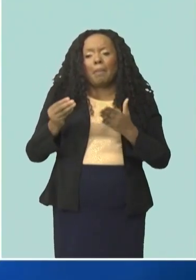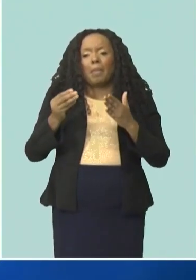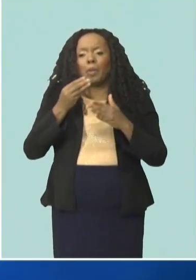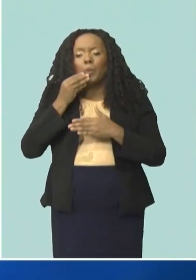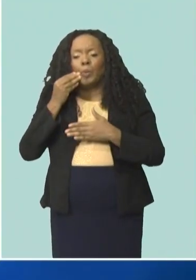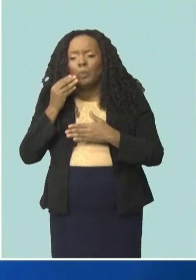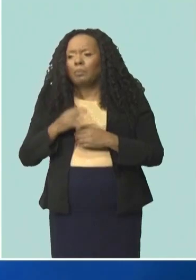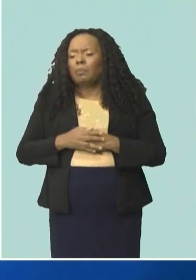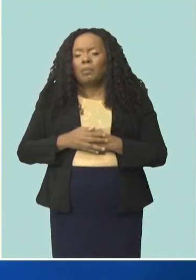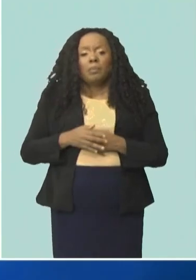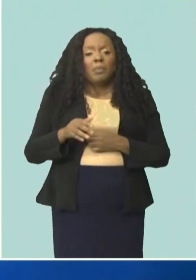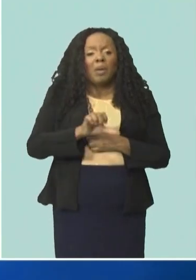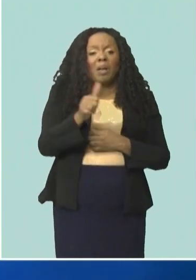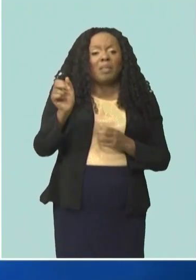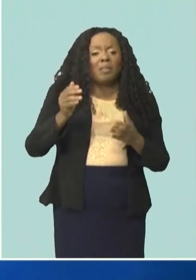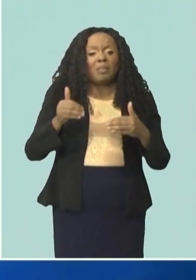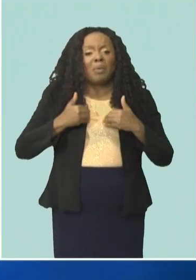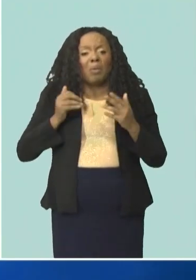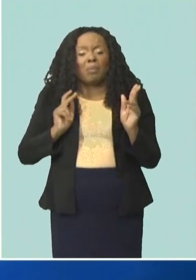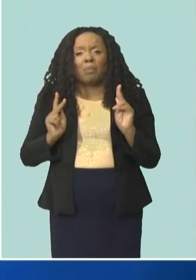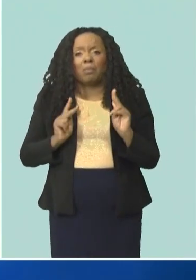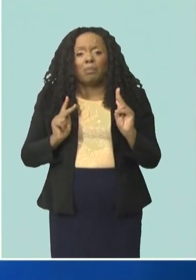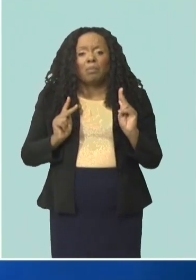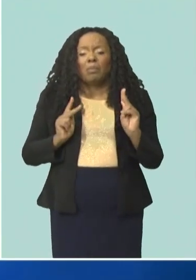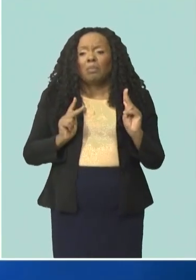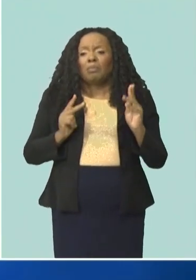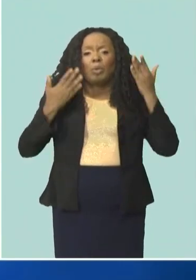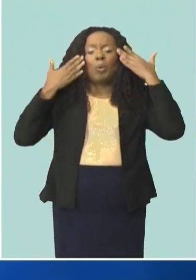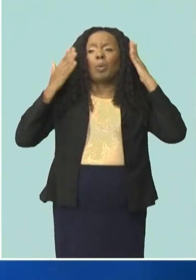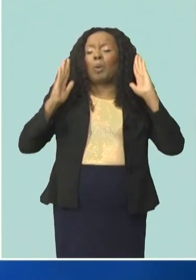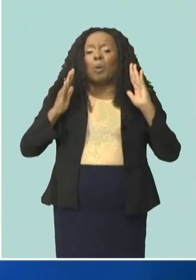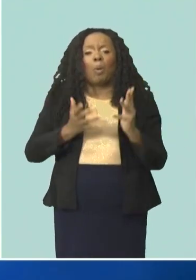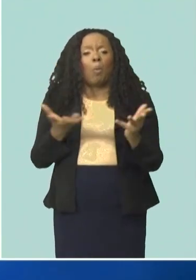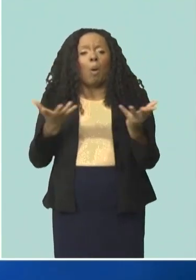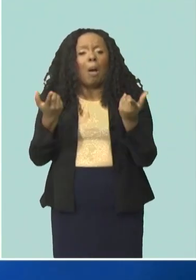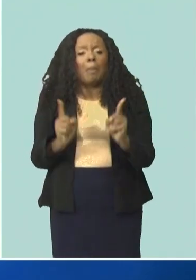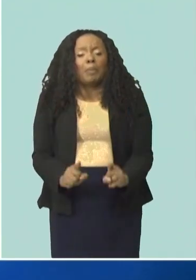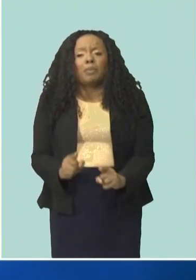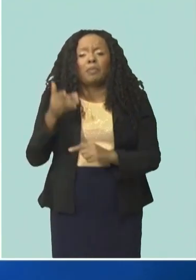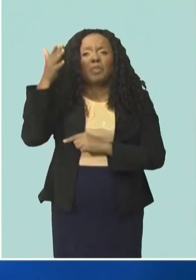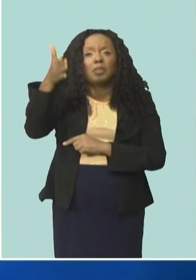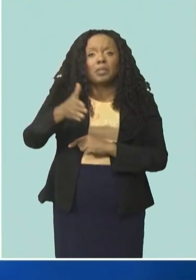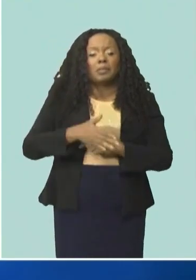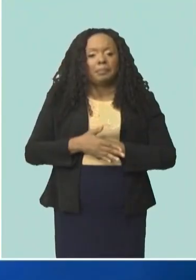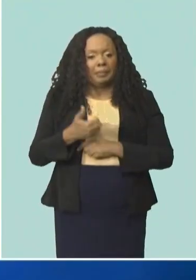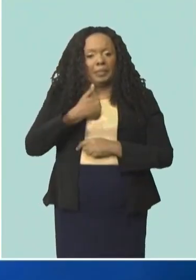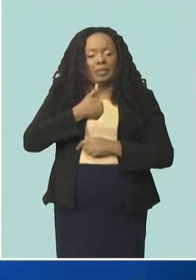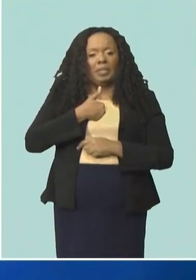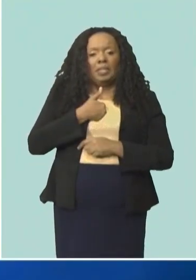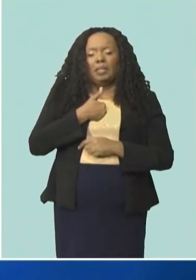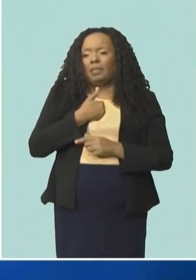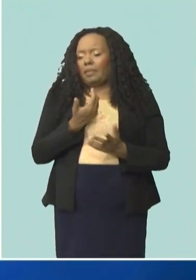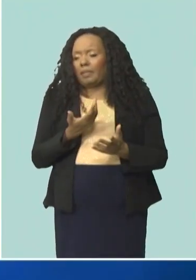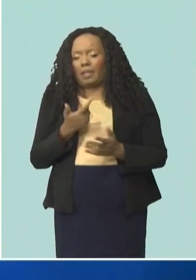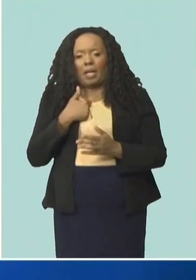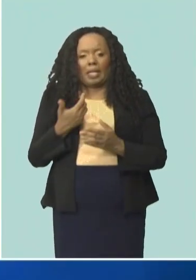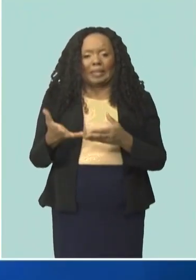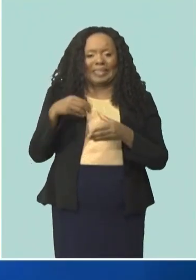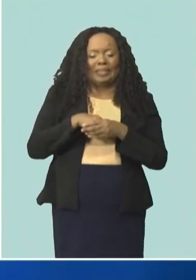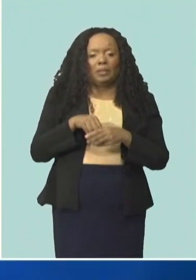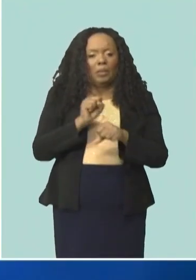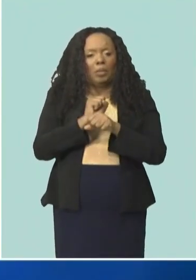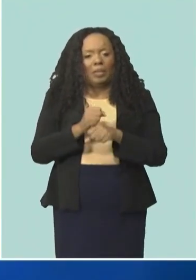feels uncertain about tomorrow. And as I myself navigate this time in office,